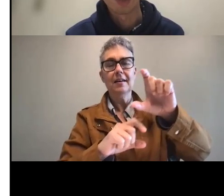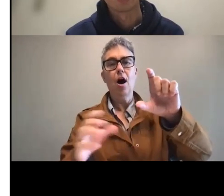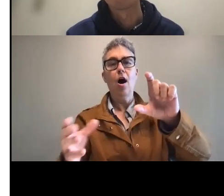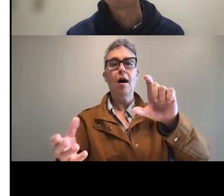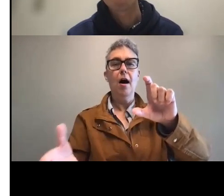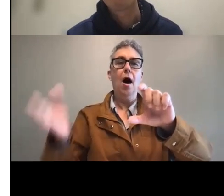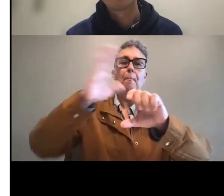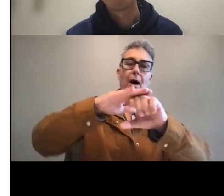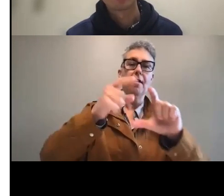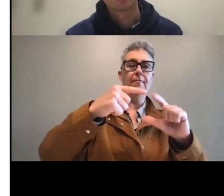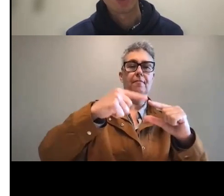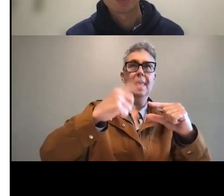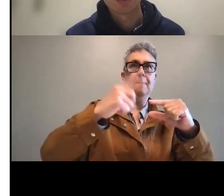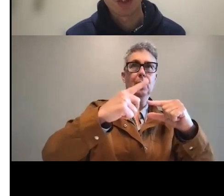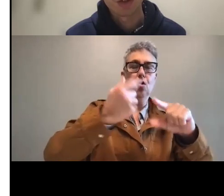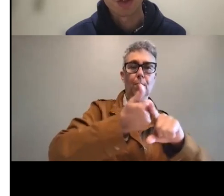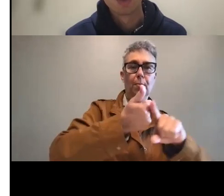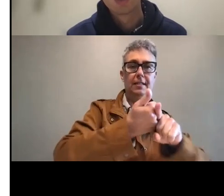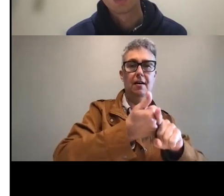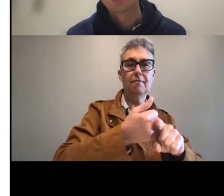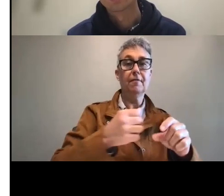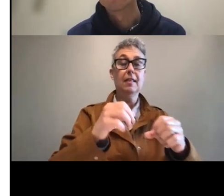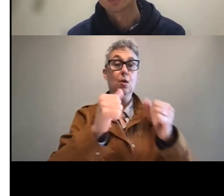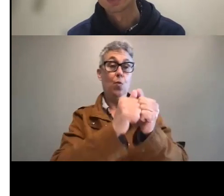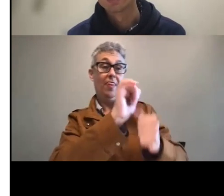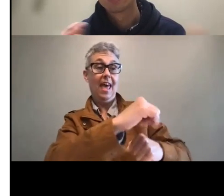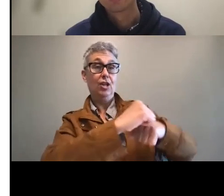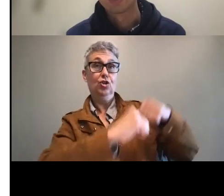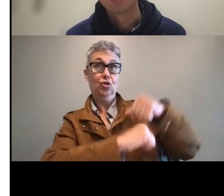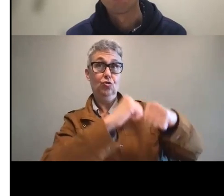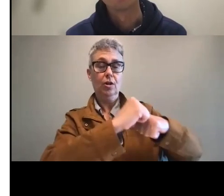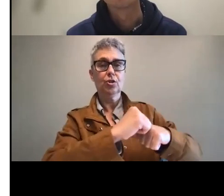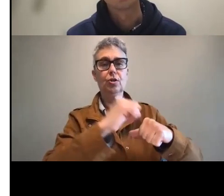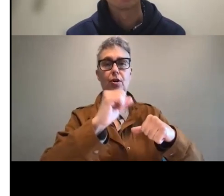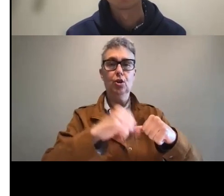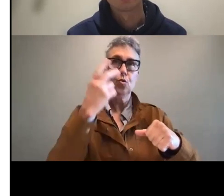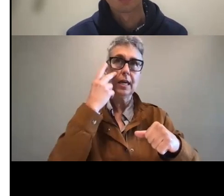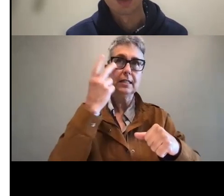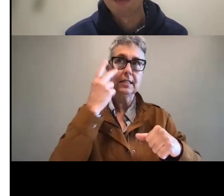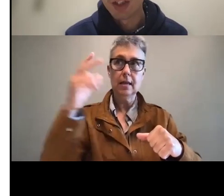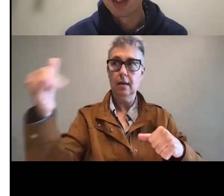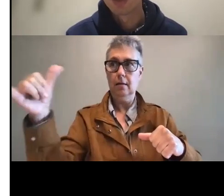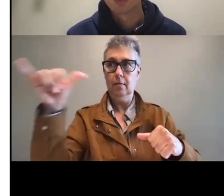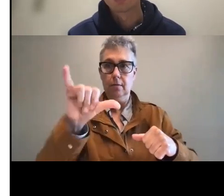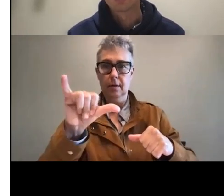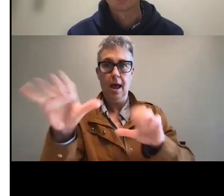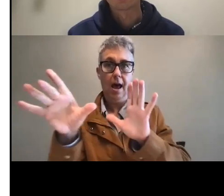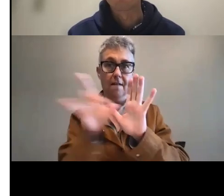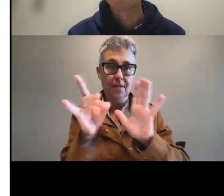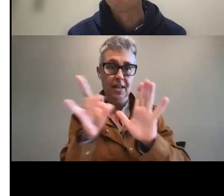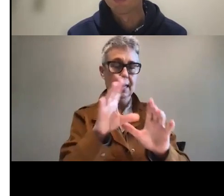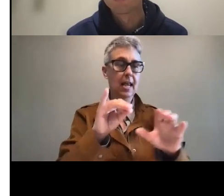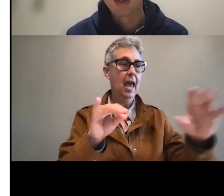then kind of based on the docked structure, kind of see what's the binding affinity and